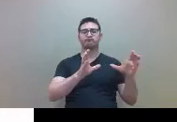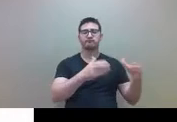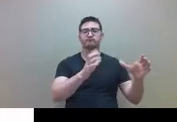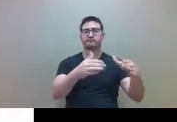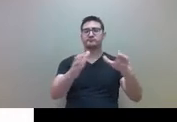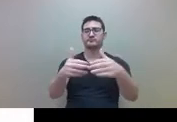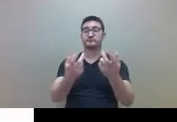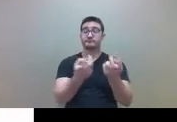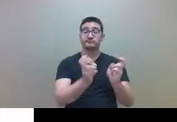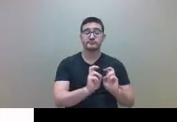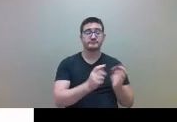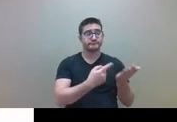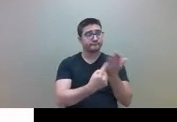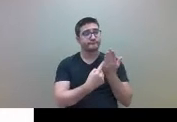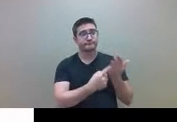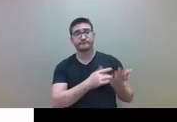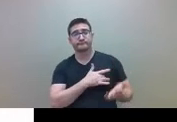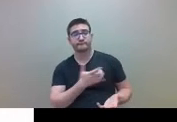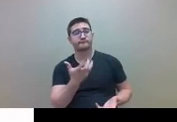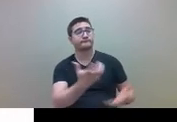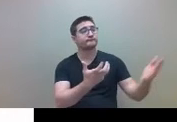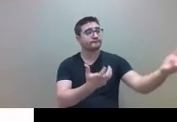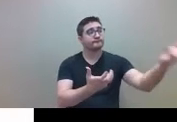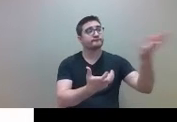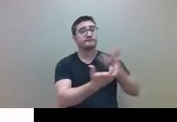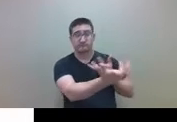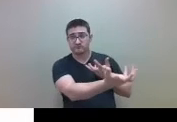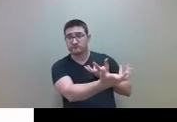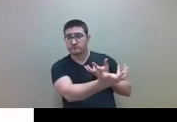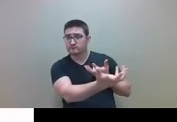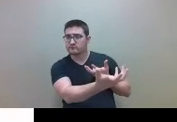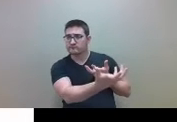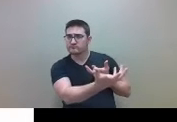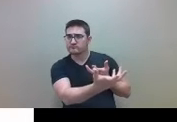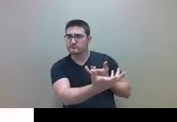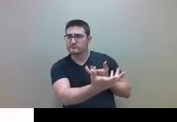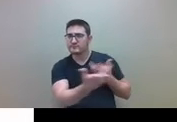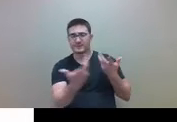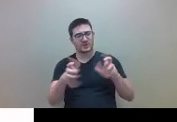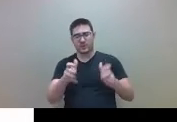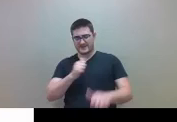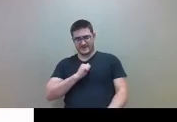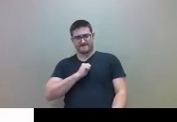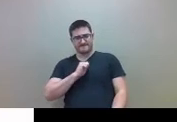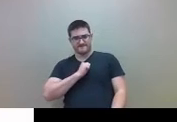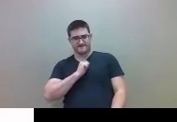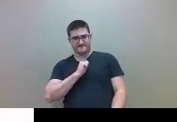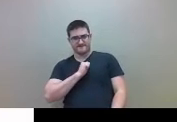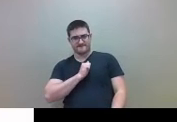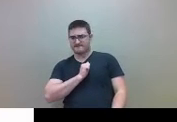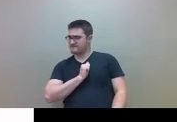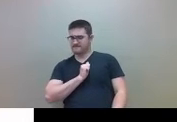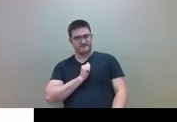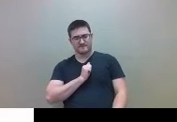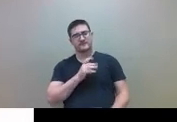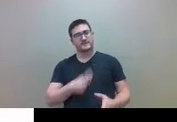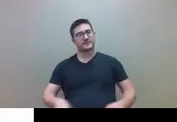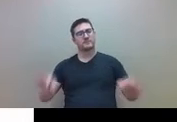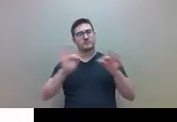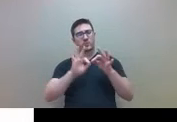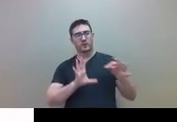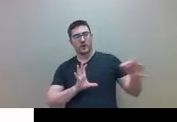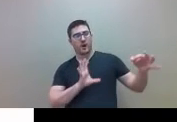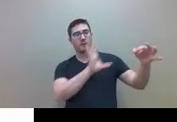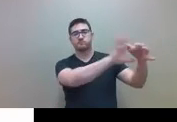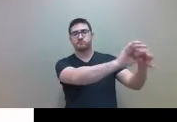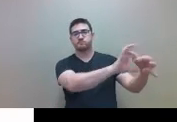this stress that you're feeling? So it's really about not living in your own little silo, but reaching out and finding out what's helping